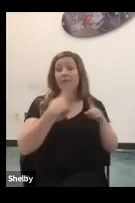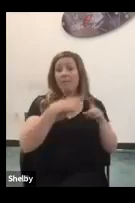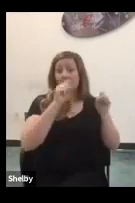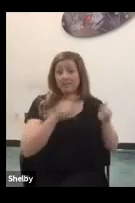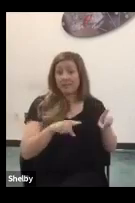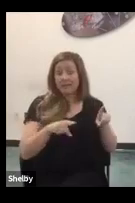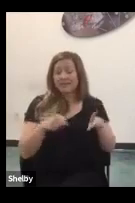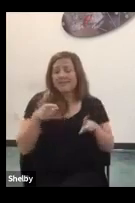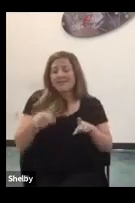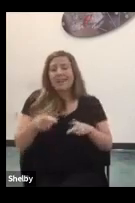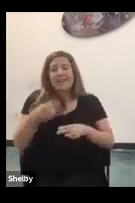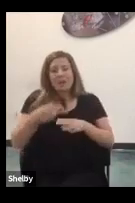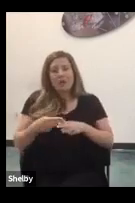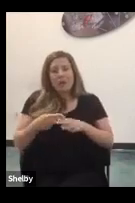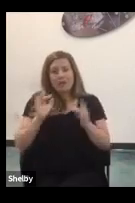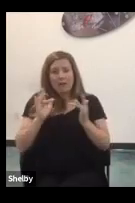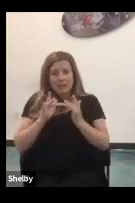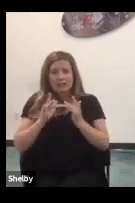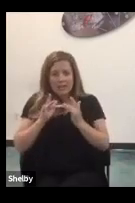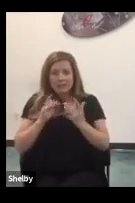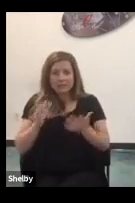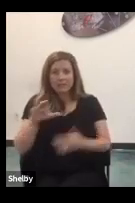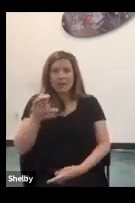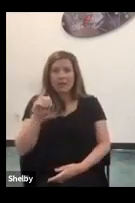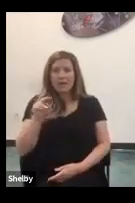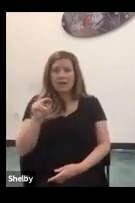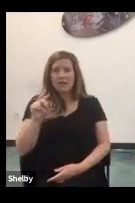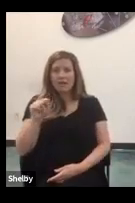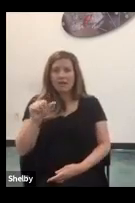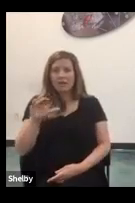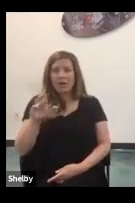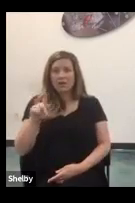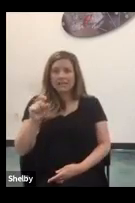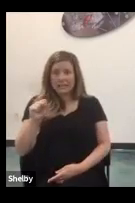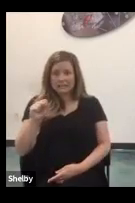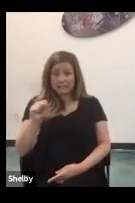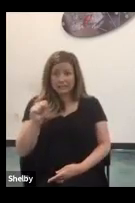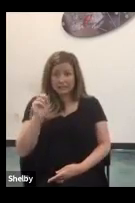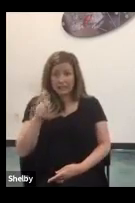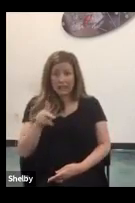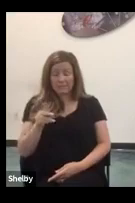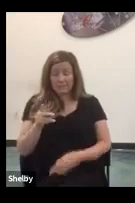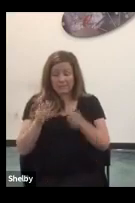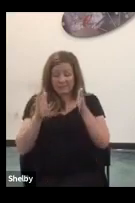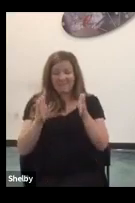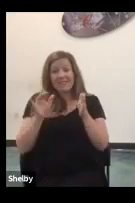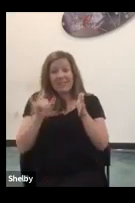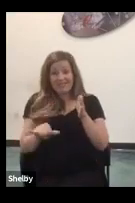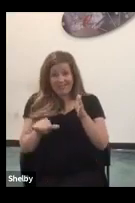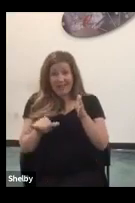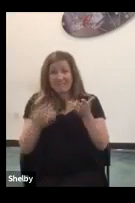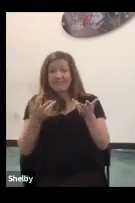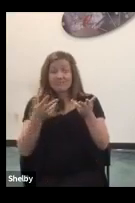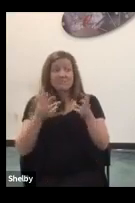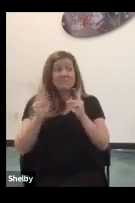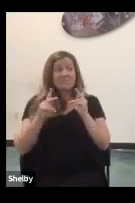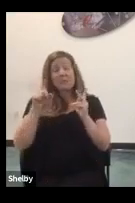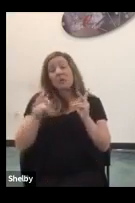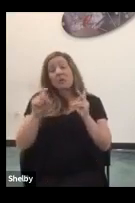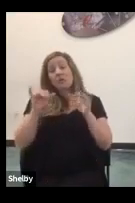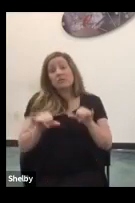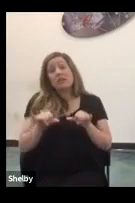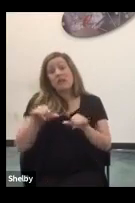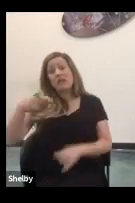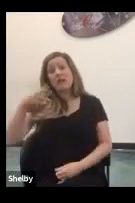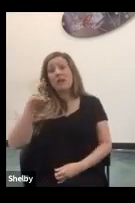what we call contacts, or who we call contacts. So they're in this other branch and we call that quarantine, where they're trying to limit